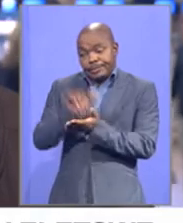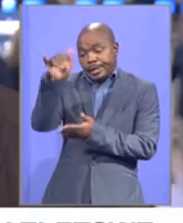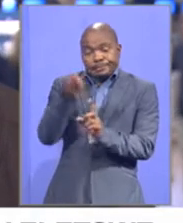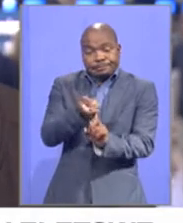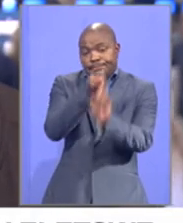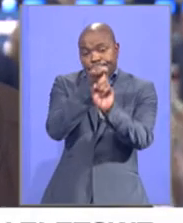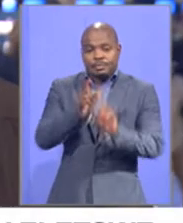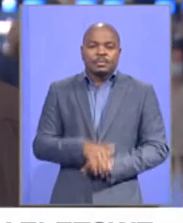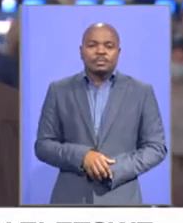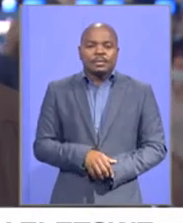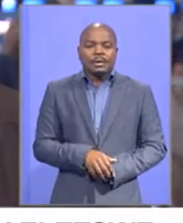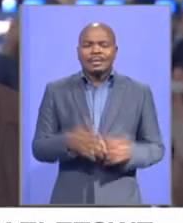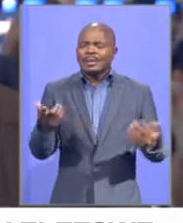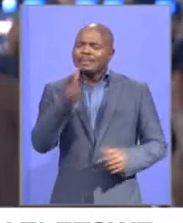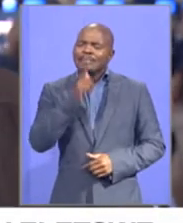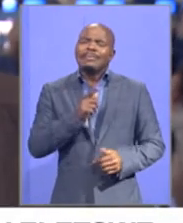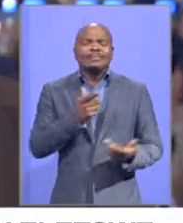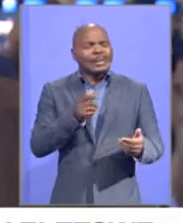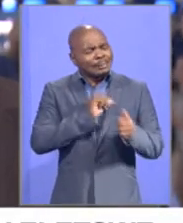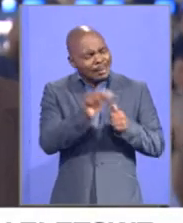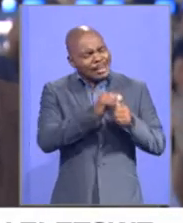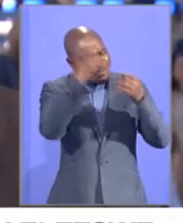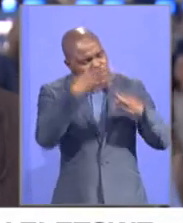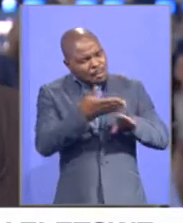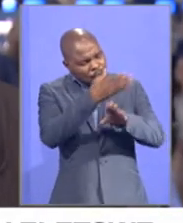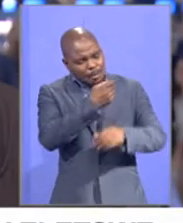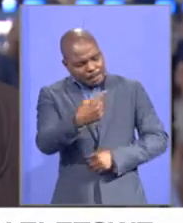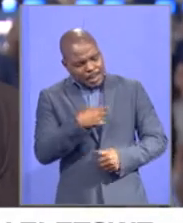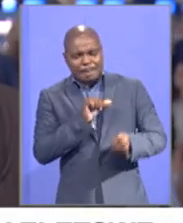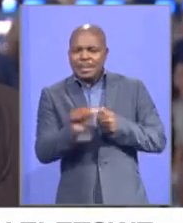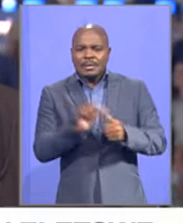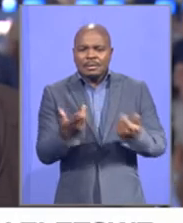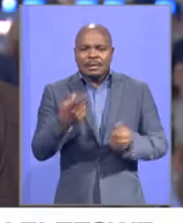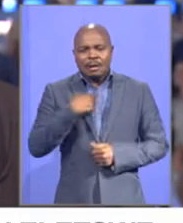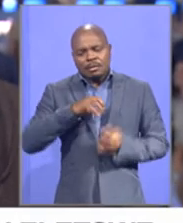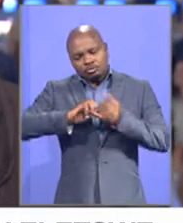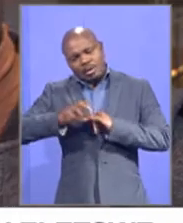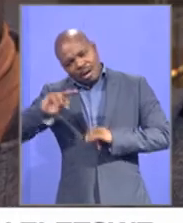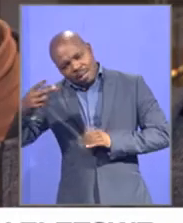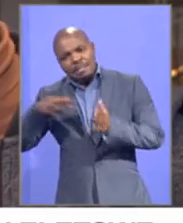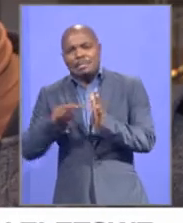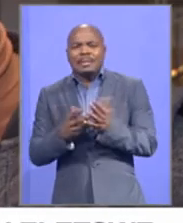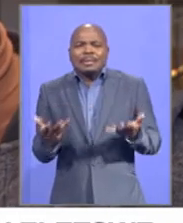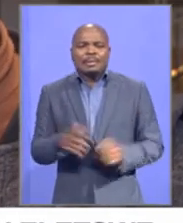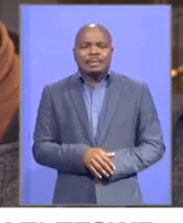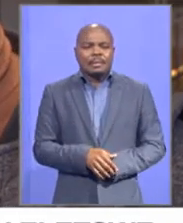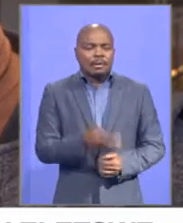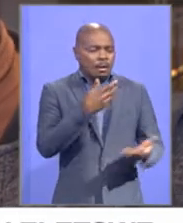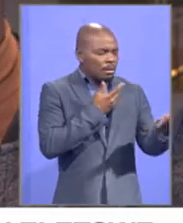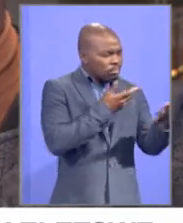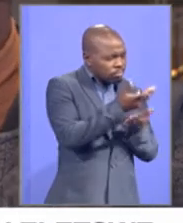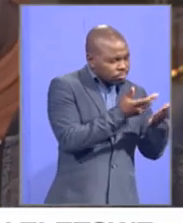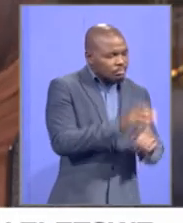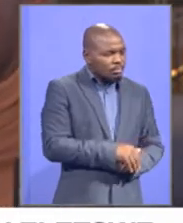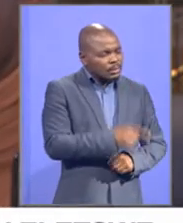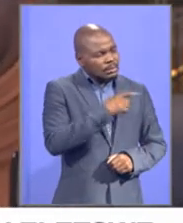suspended. So I'm like, well, why don't you just send us a message? Just a message would have been okay, man. I could have then tried to make another plan. I was talking to them to say,